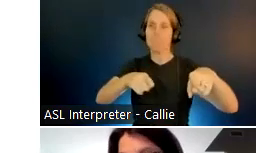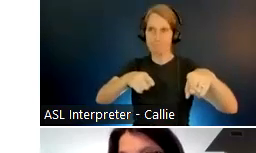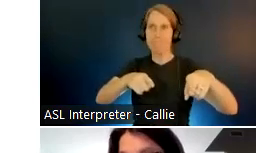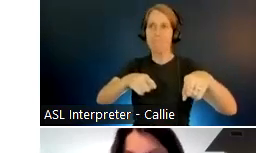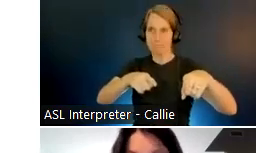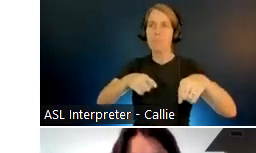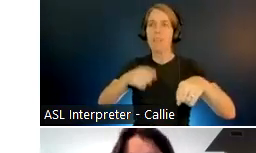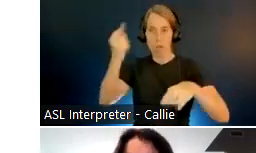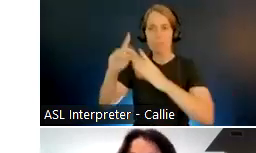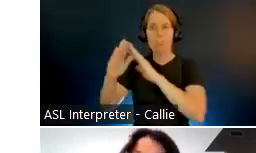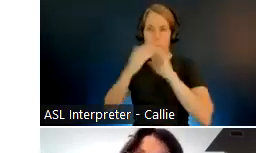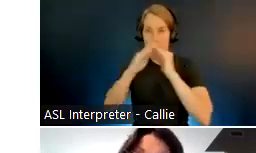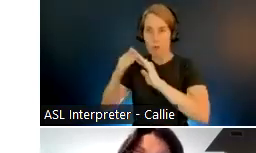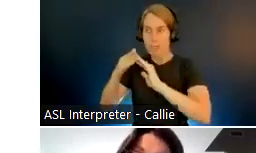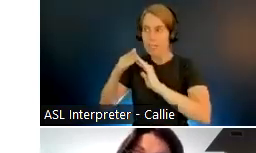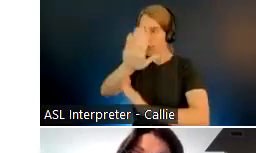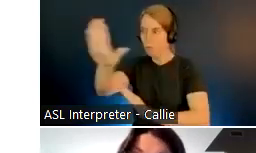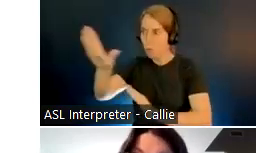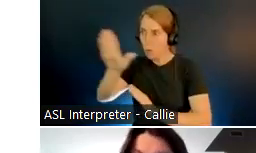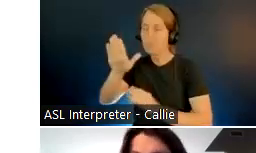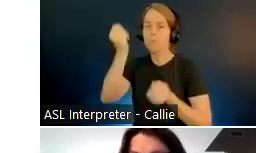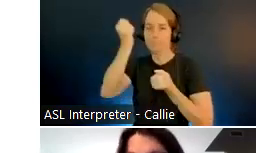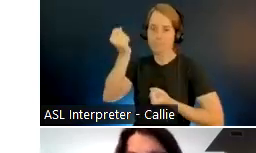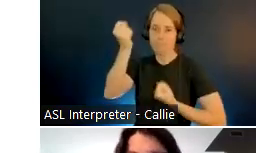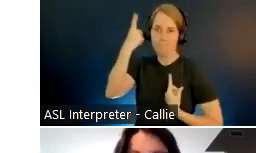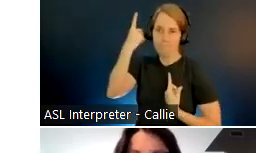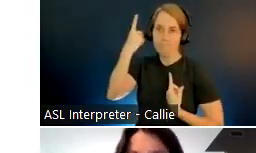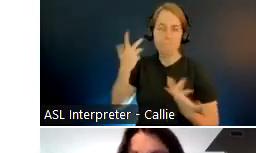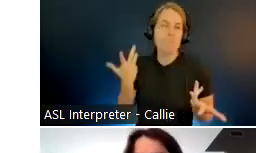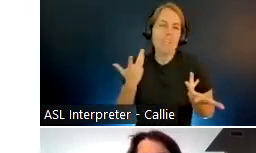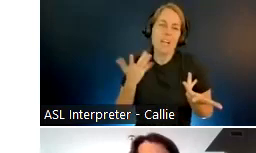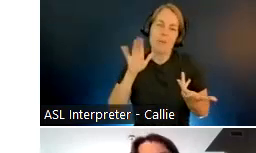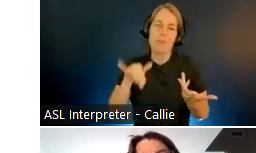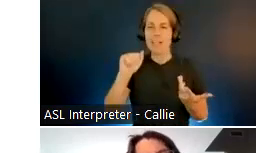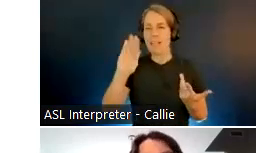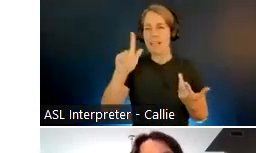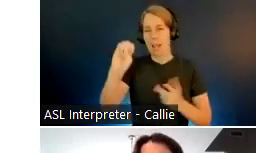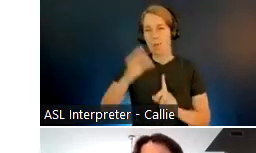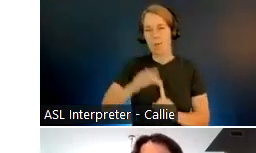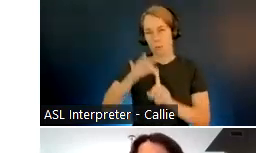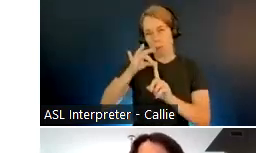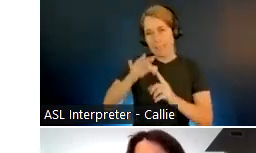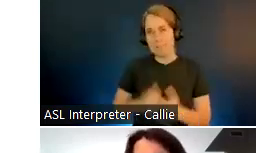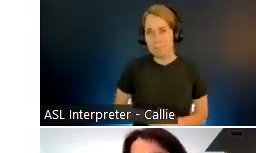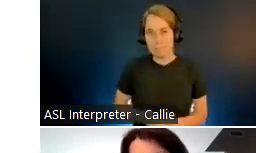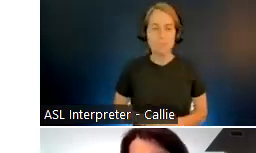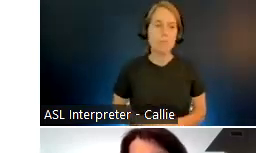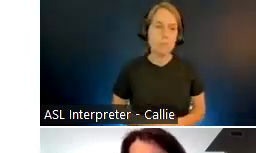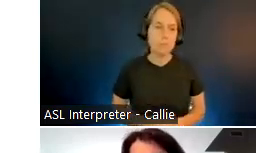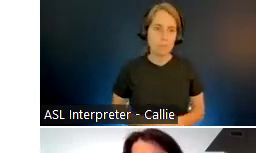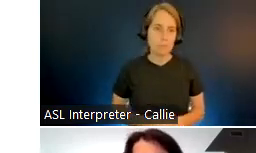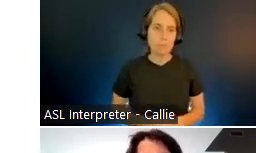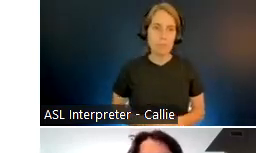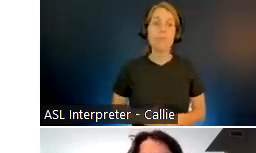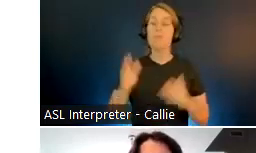disability community. And so that makes us very unique in what we do. We are also community-based,